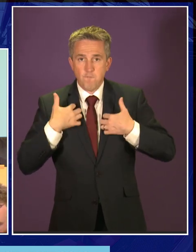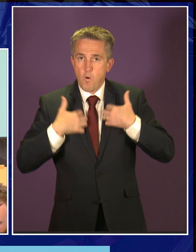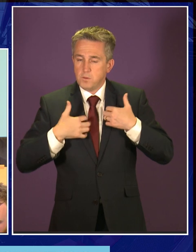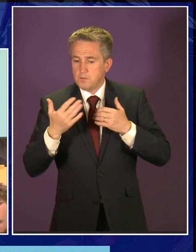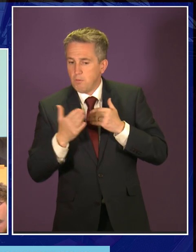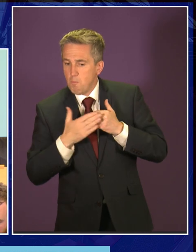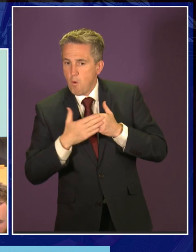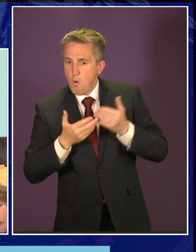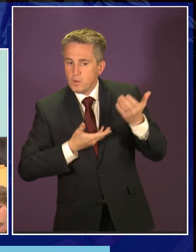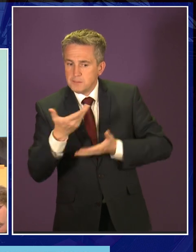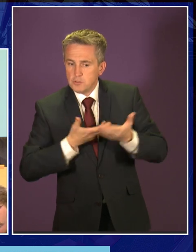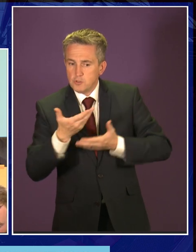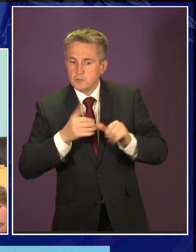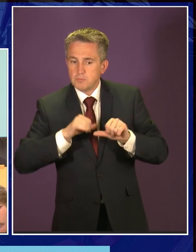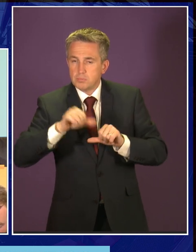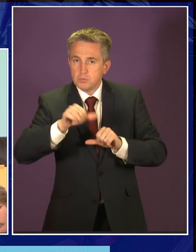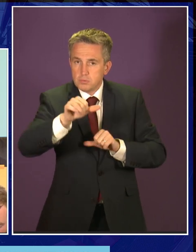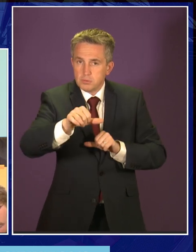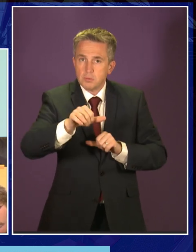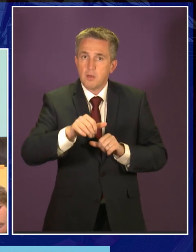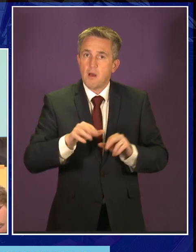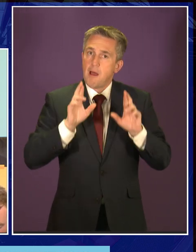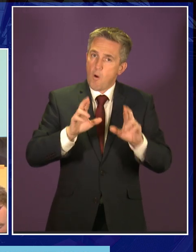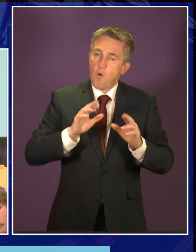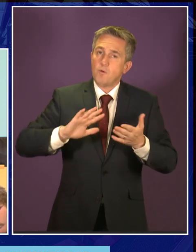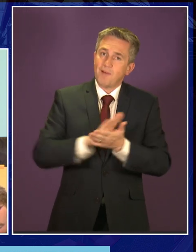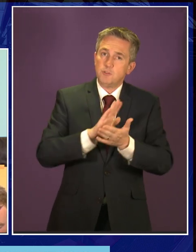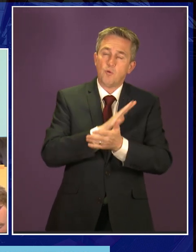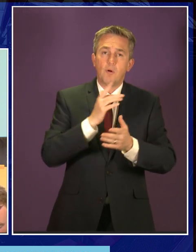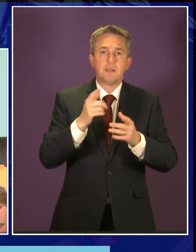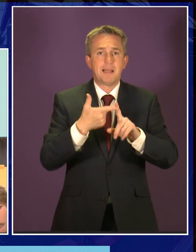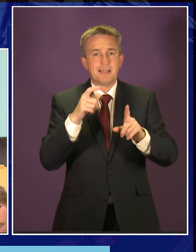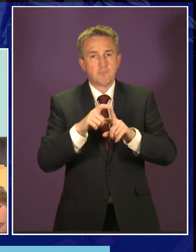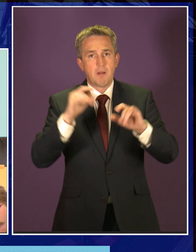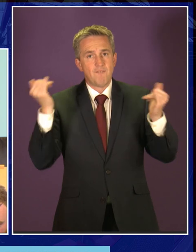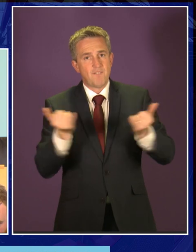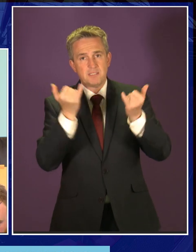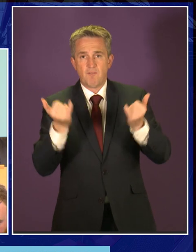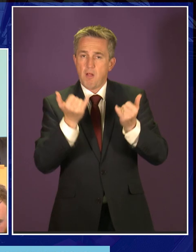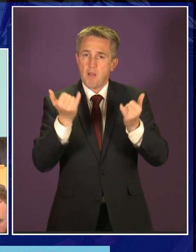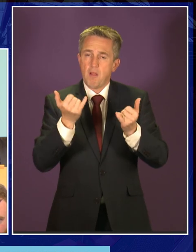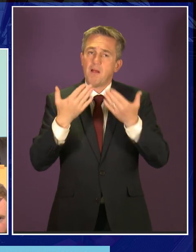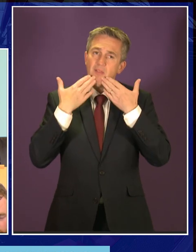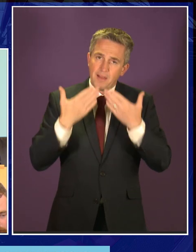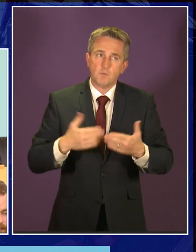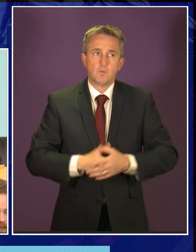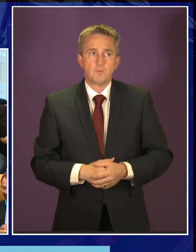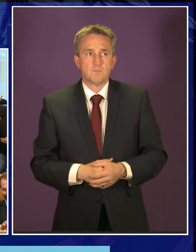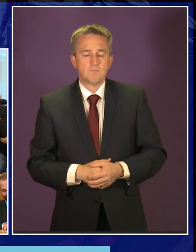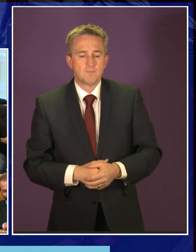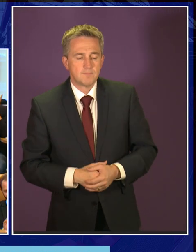going in the future with you all. I hope you've had the opportunity to enjoy the festivals across Edinburgh during your time here. Thank you very much